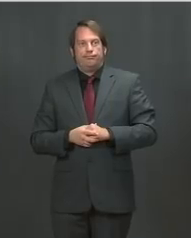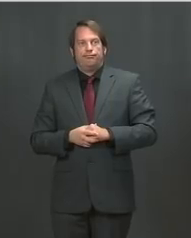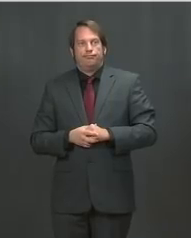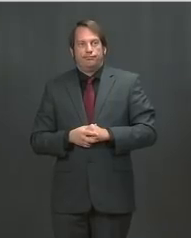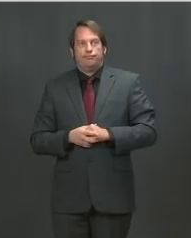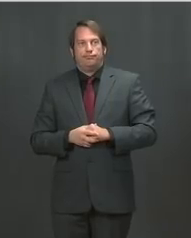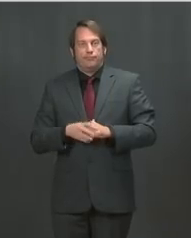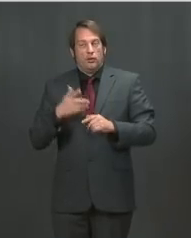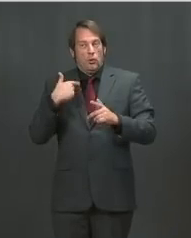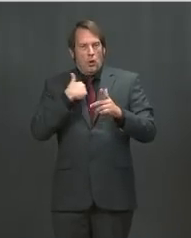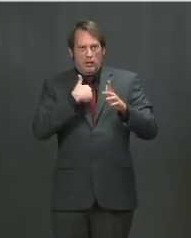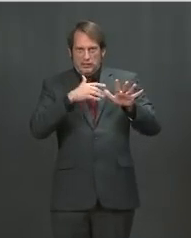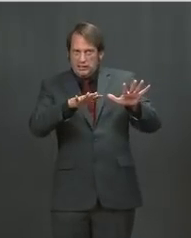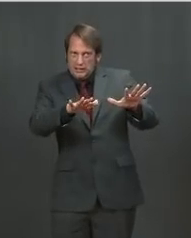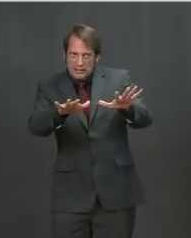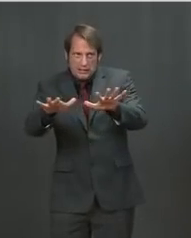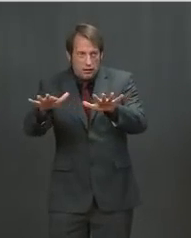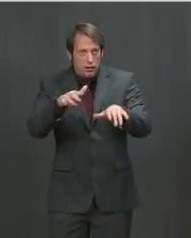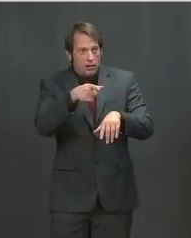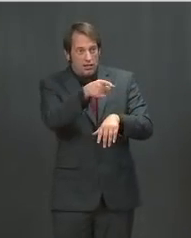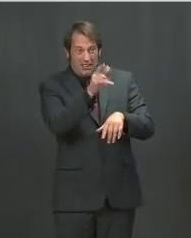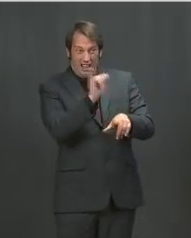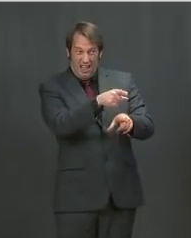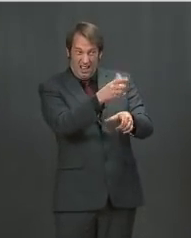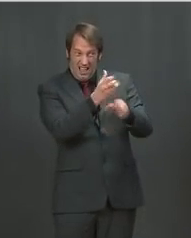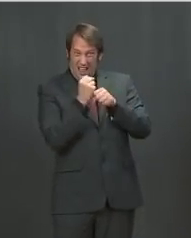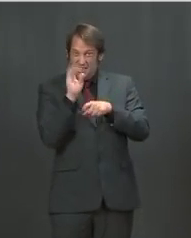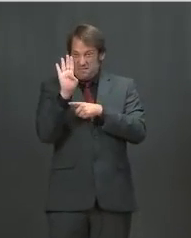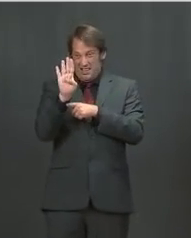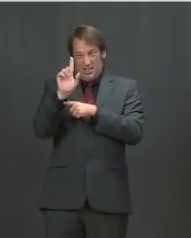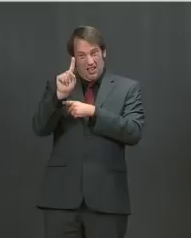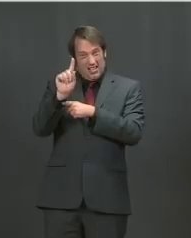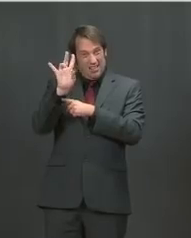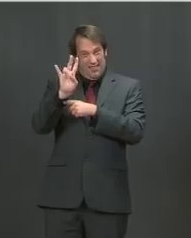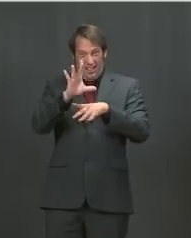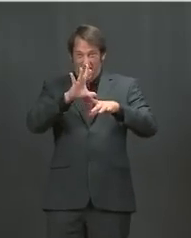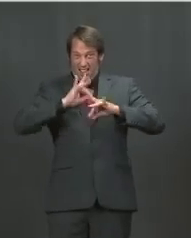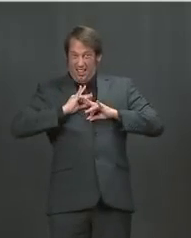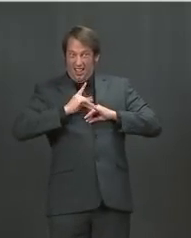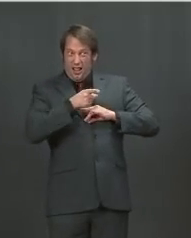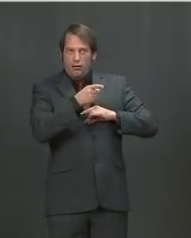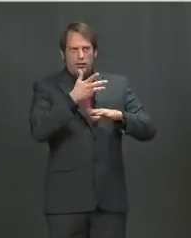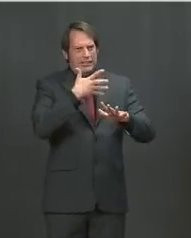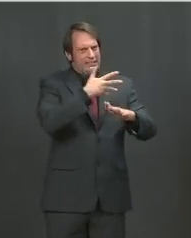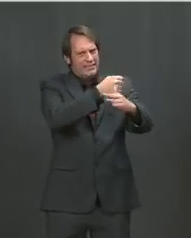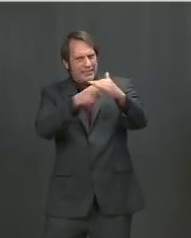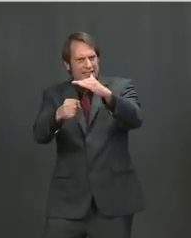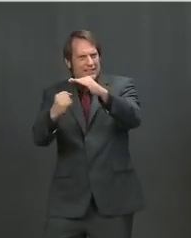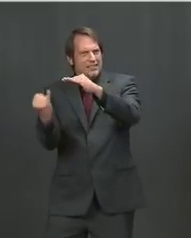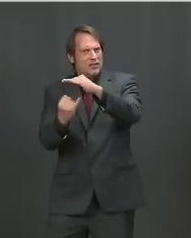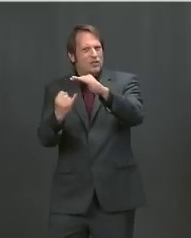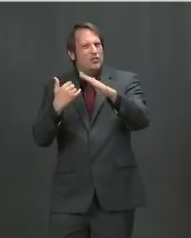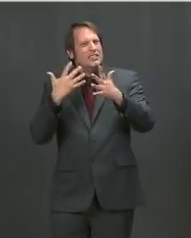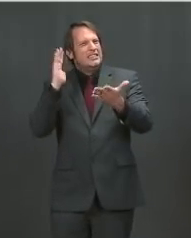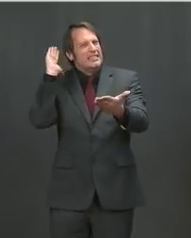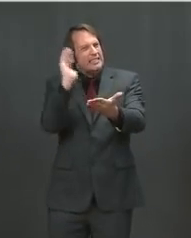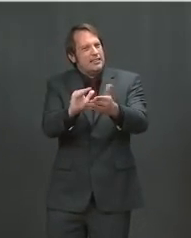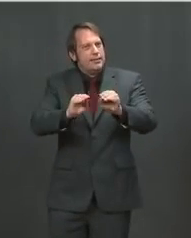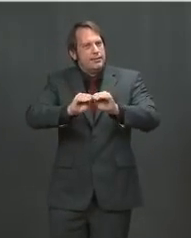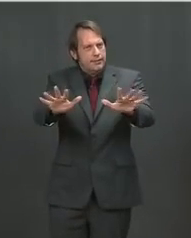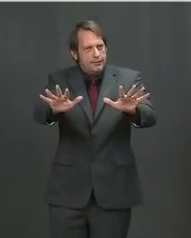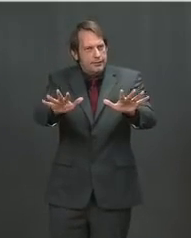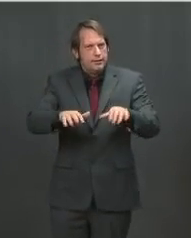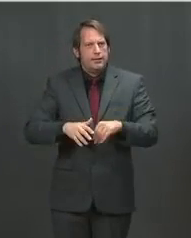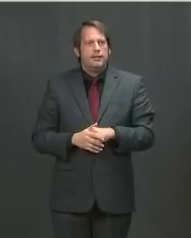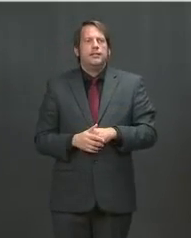including those with variants of concern. These trends are pointing to two clear truths. One, the virus still